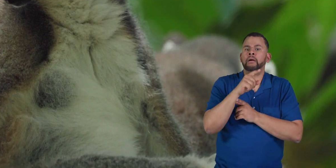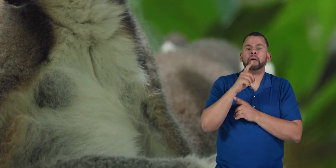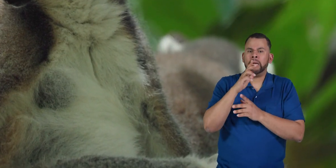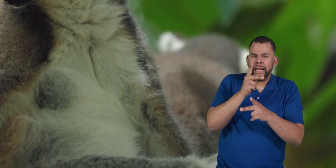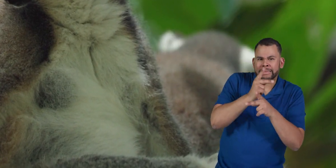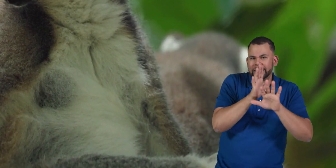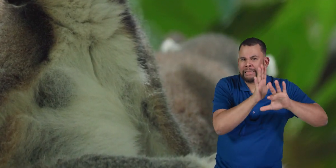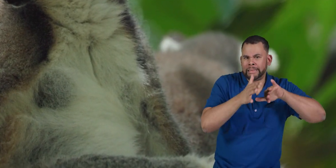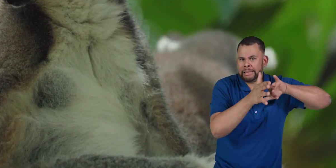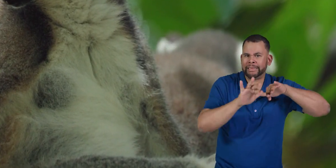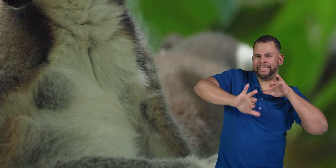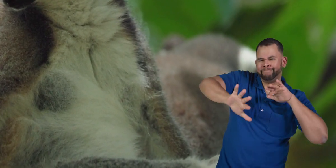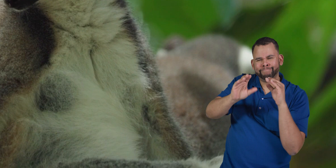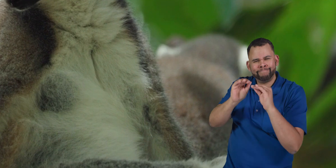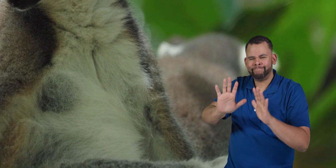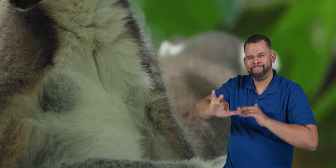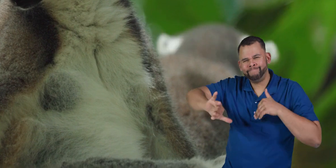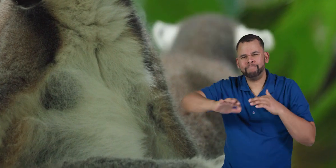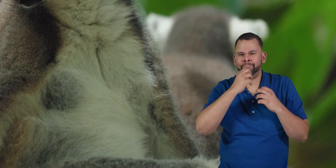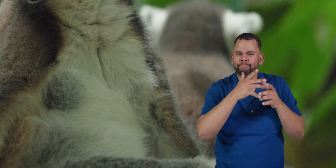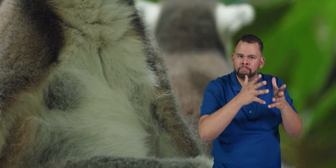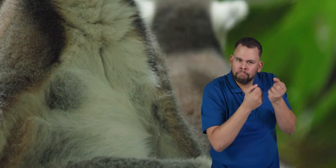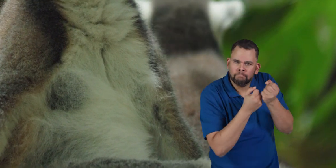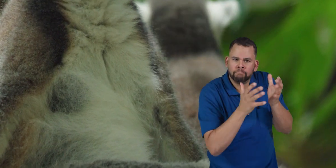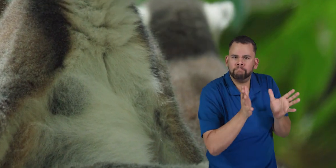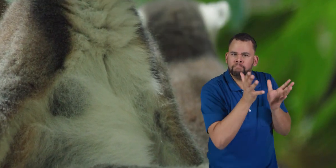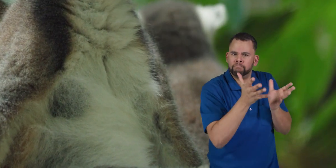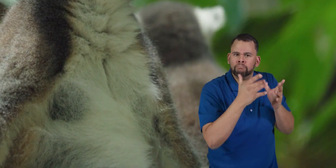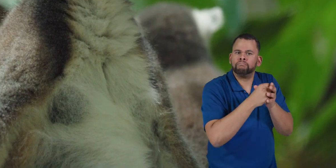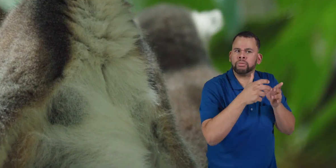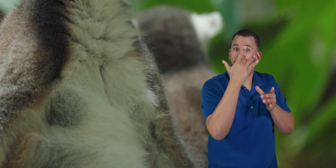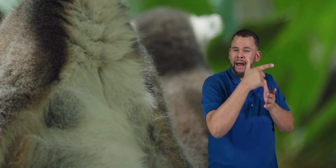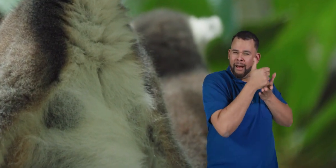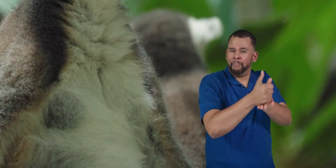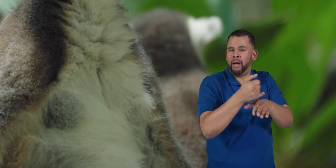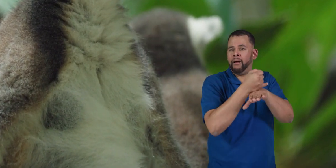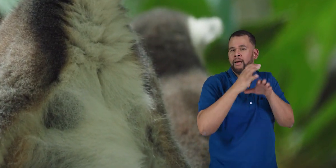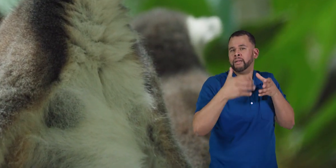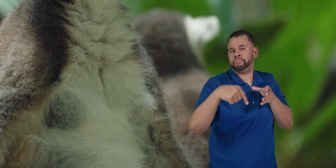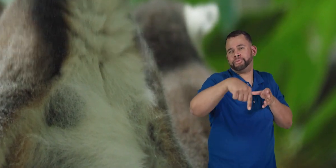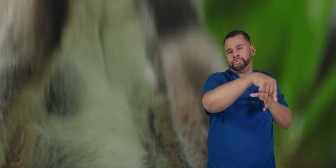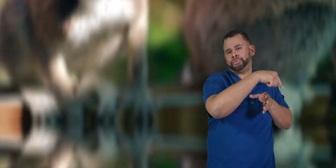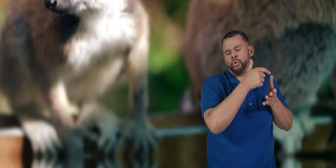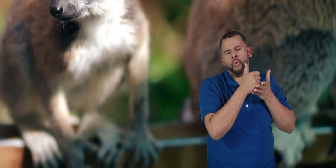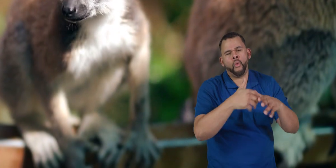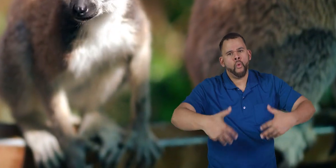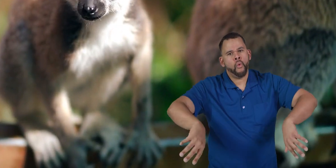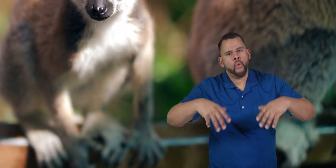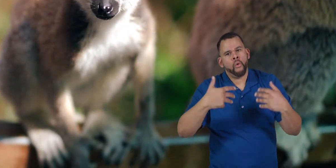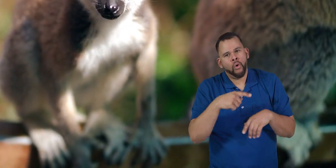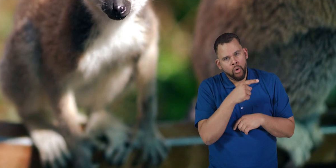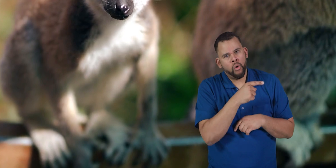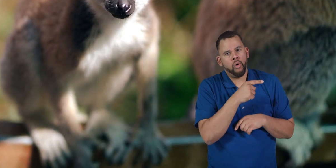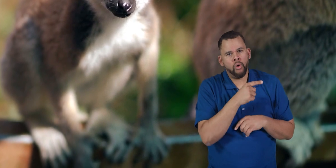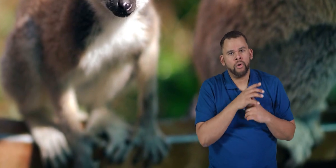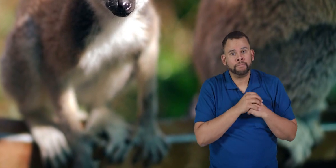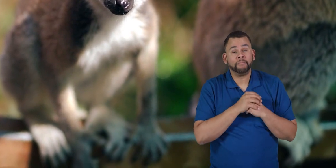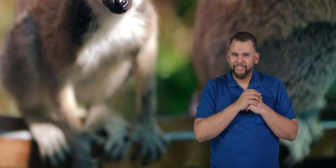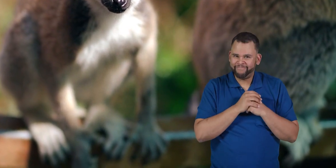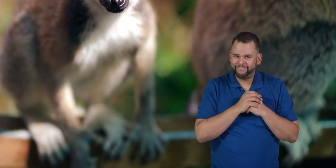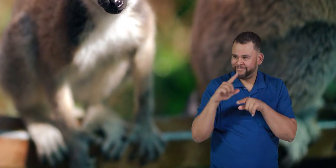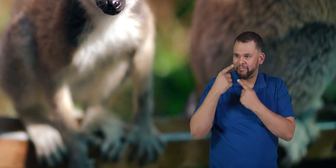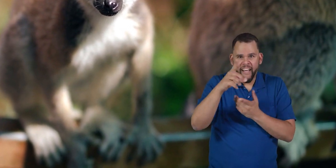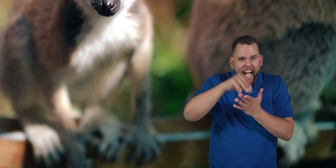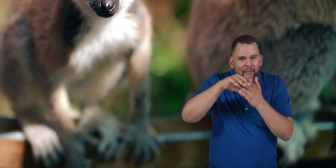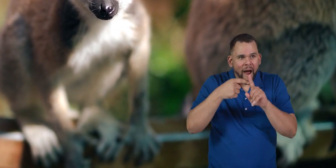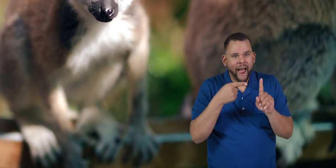so they can keep being those amazing seed spreading jungle keeping superheroes wow we just